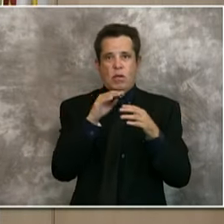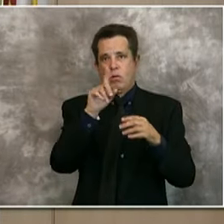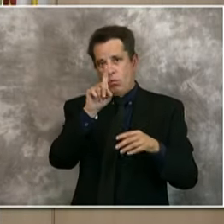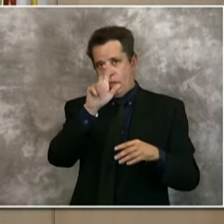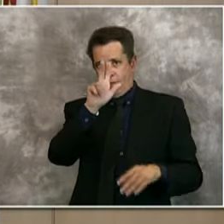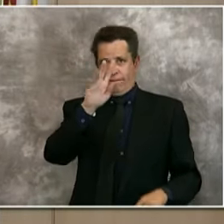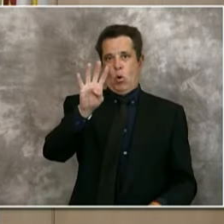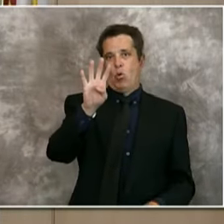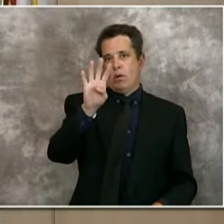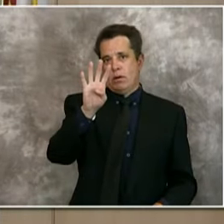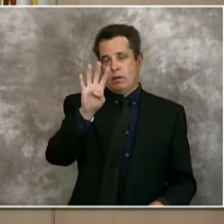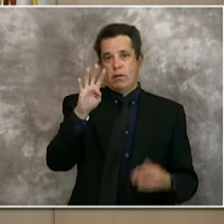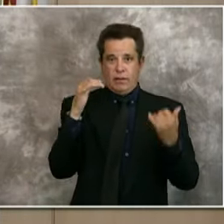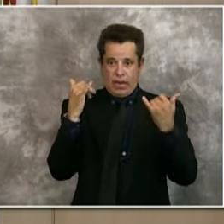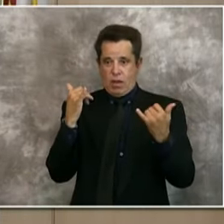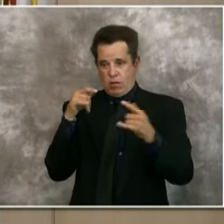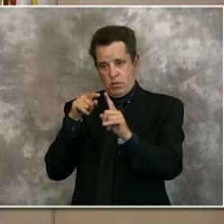Of the